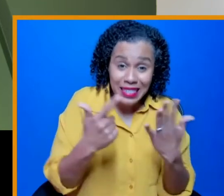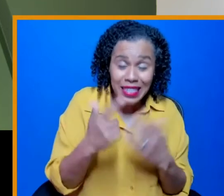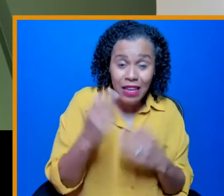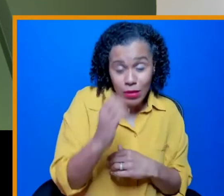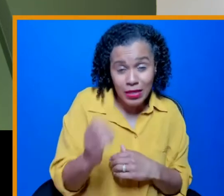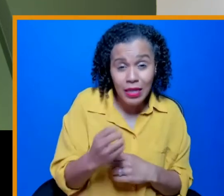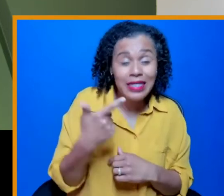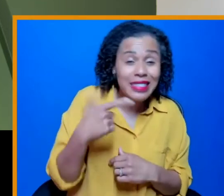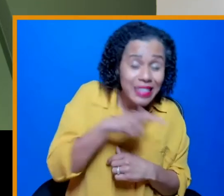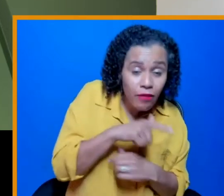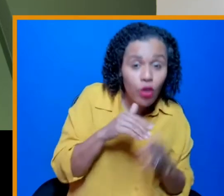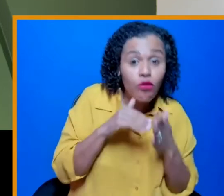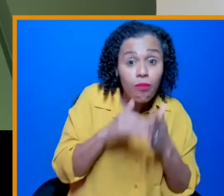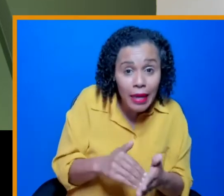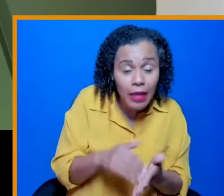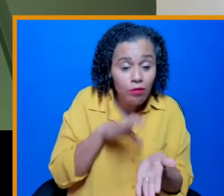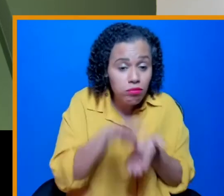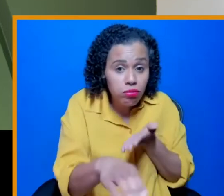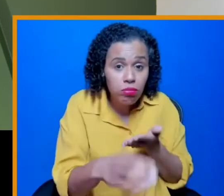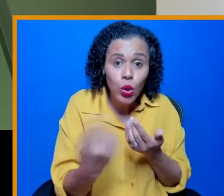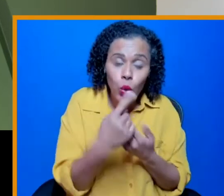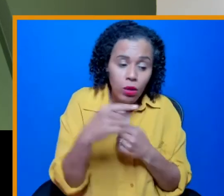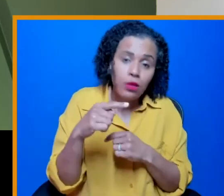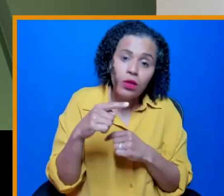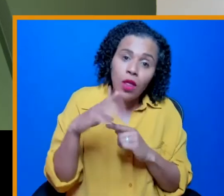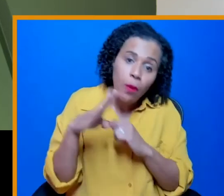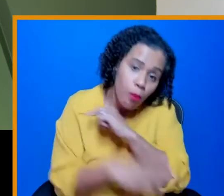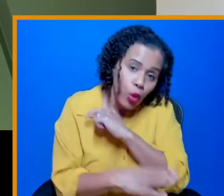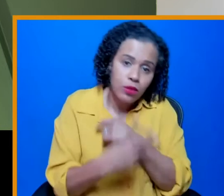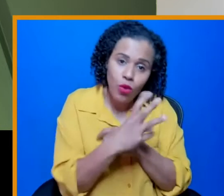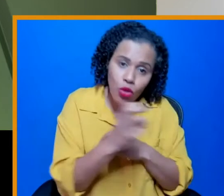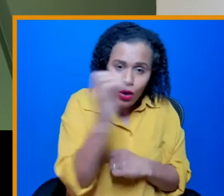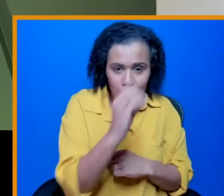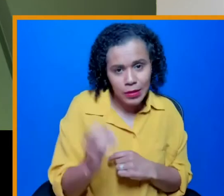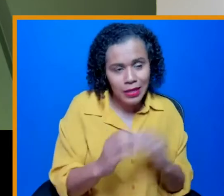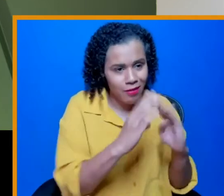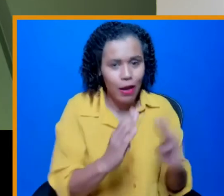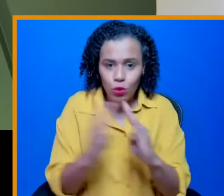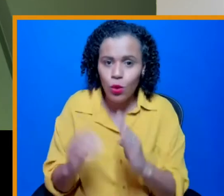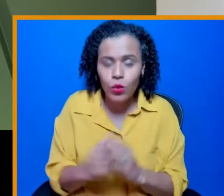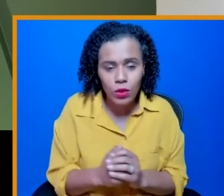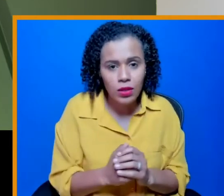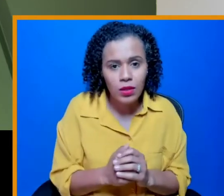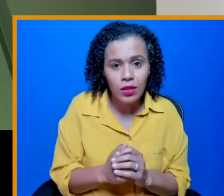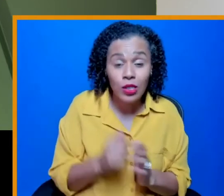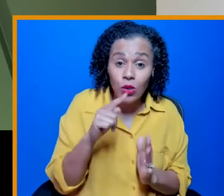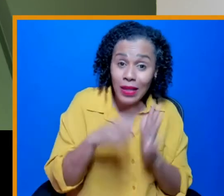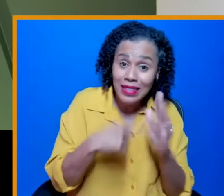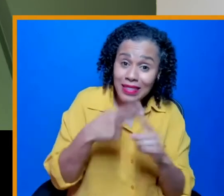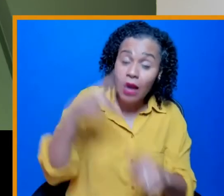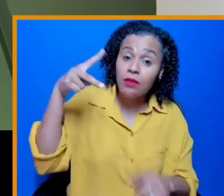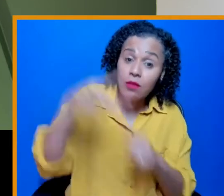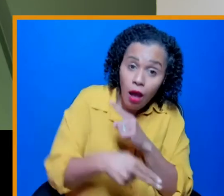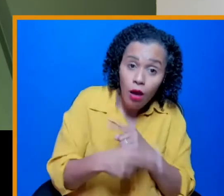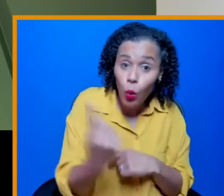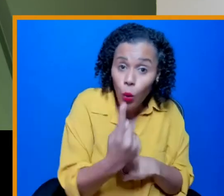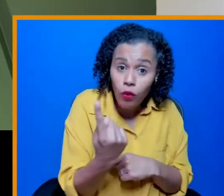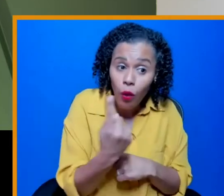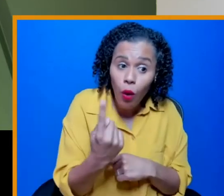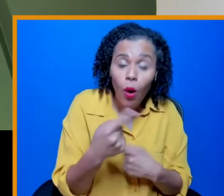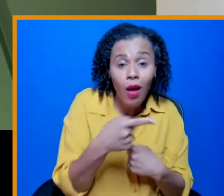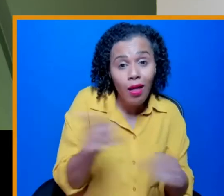million, goes to people in the bottom 30% of households by income. So this is mainly a tax cut for those who are best able to